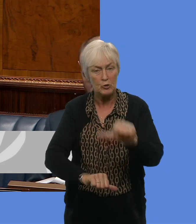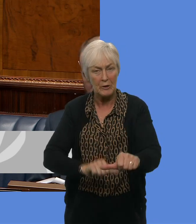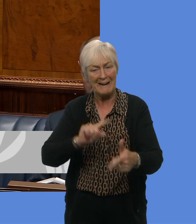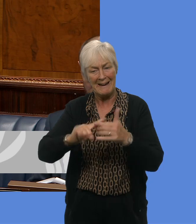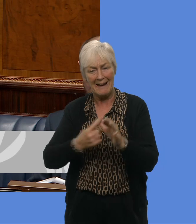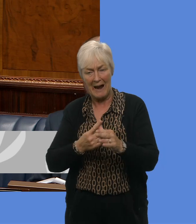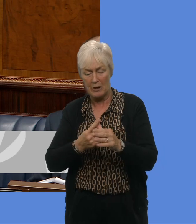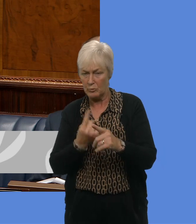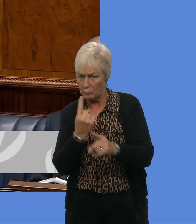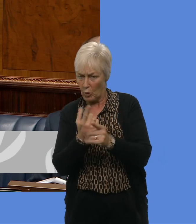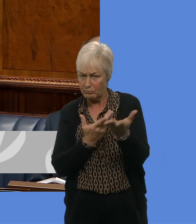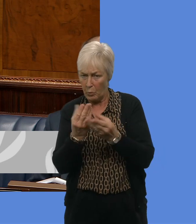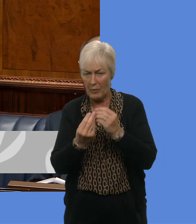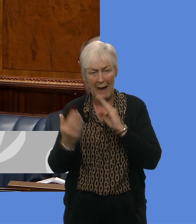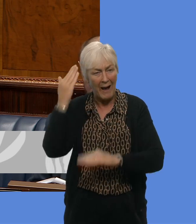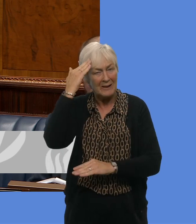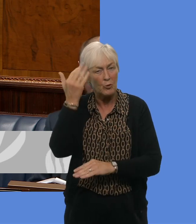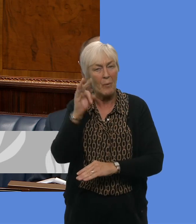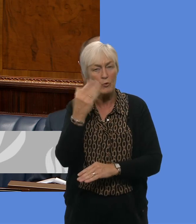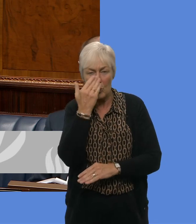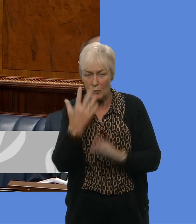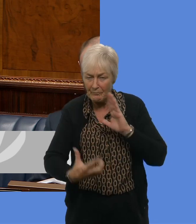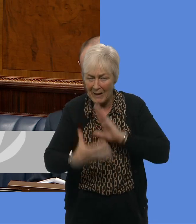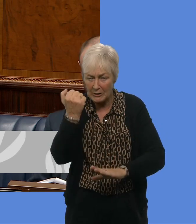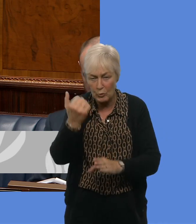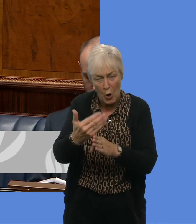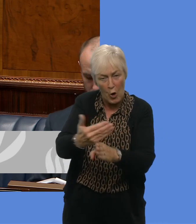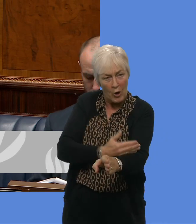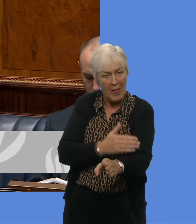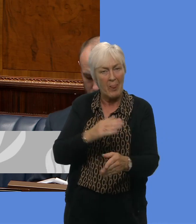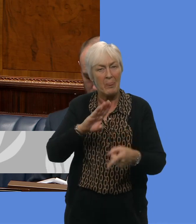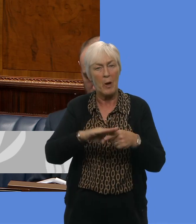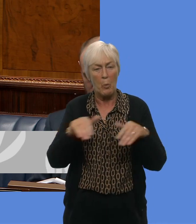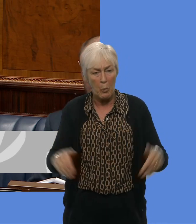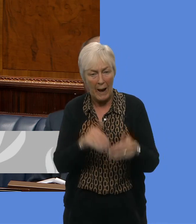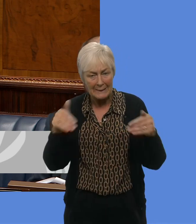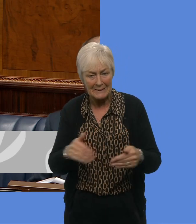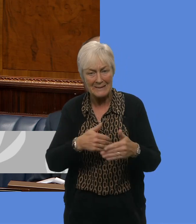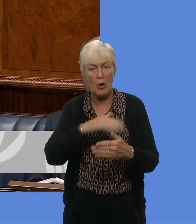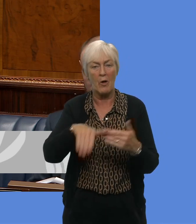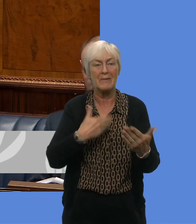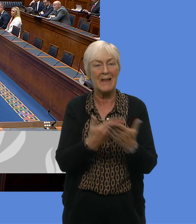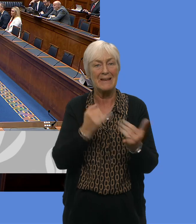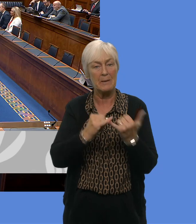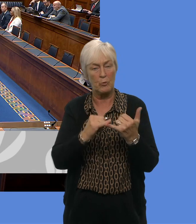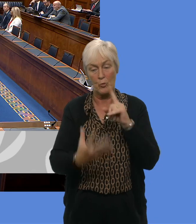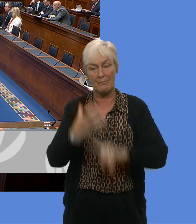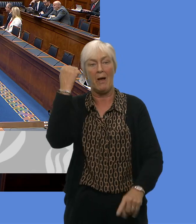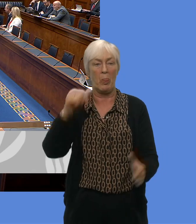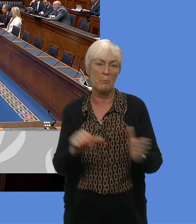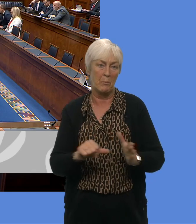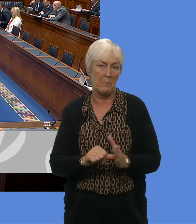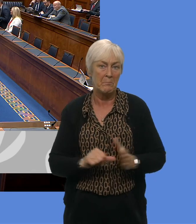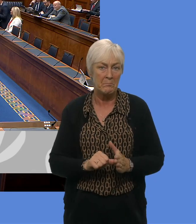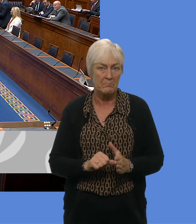interact with school principals much earlier to determine what needs there are, rather than waiting until the beginning of September to see problems?